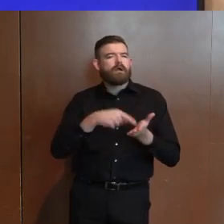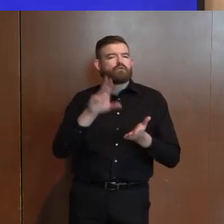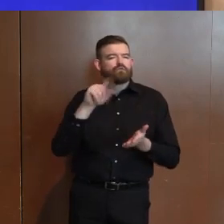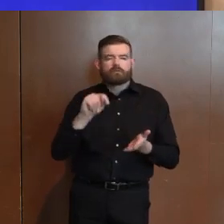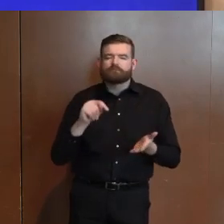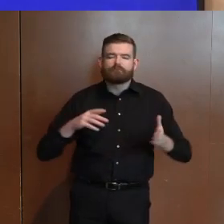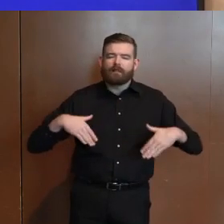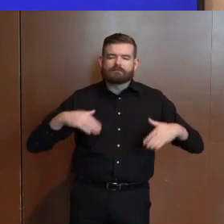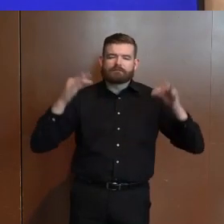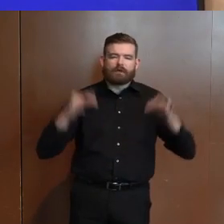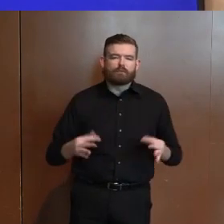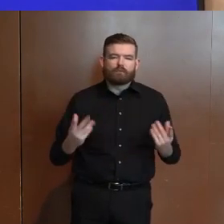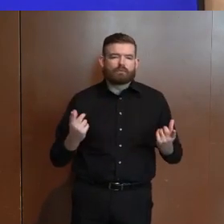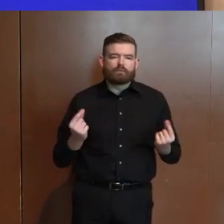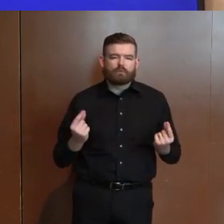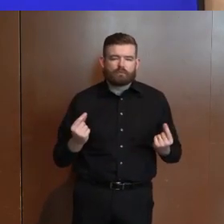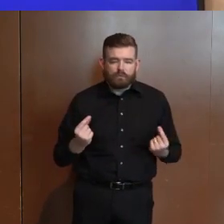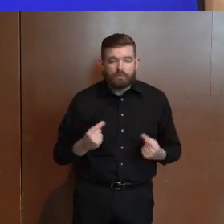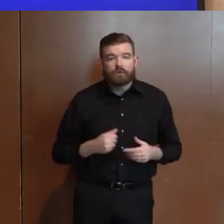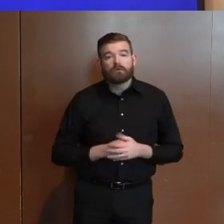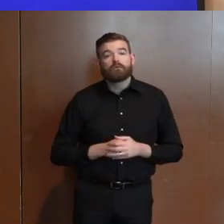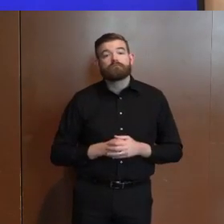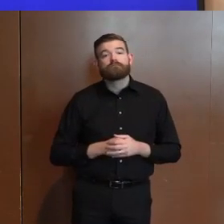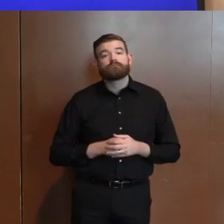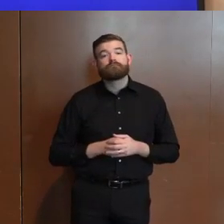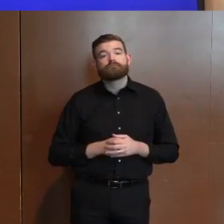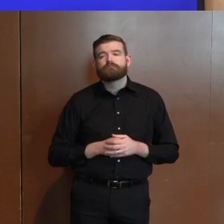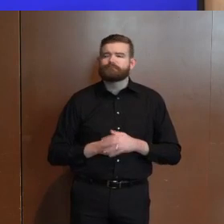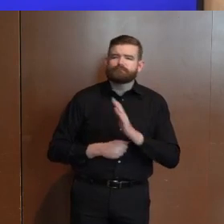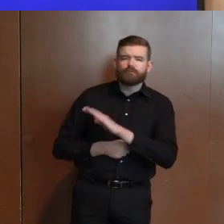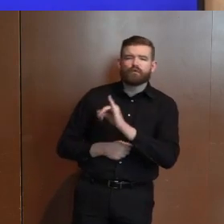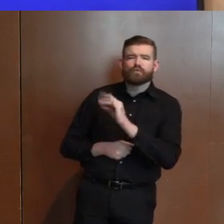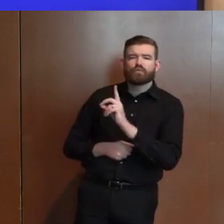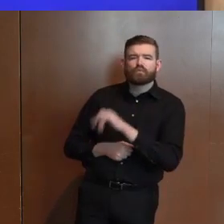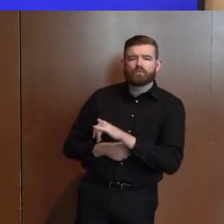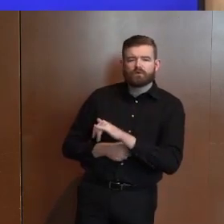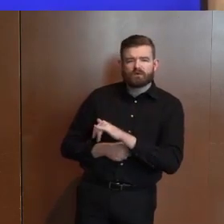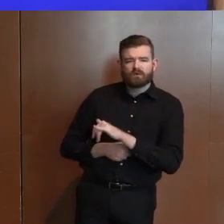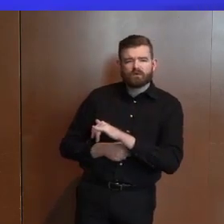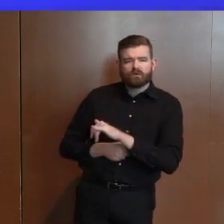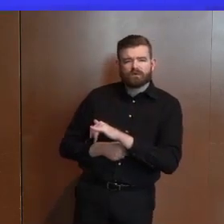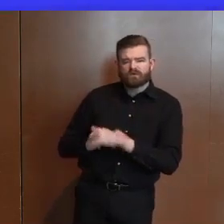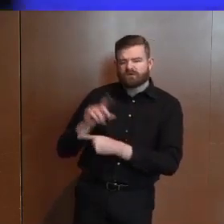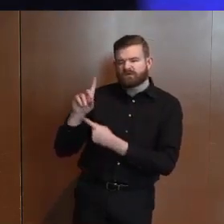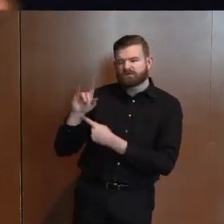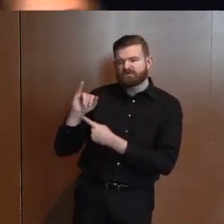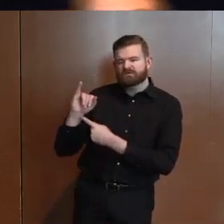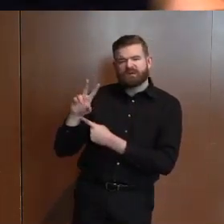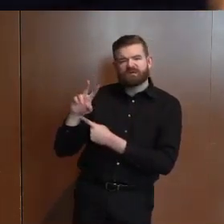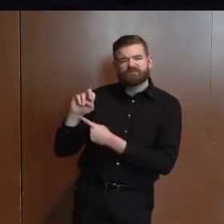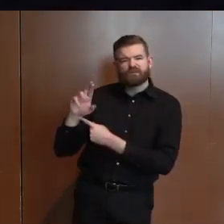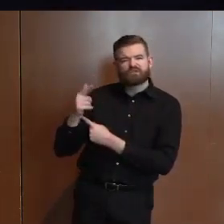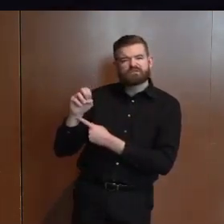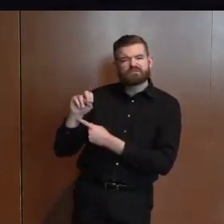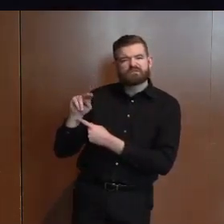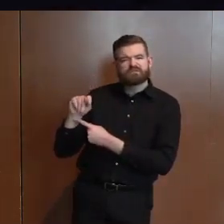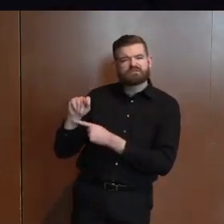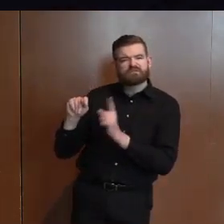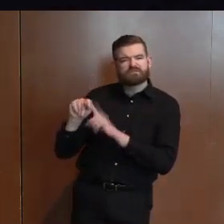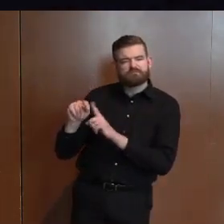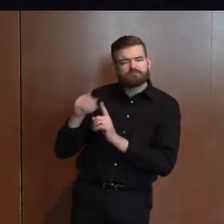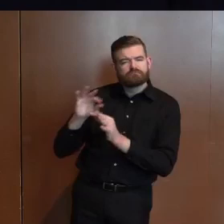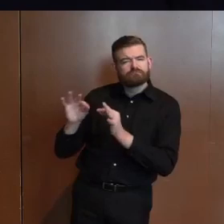divert, what that actually means as you jump in on this. Yeah. Does that sound all right? Yeah. Thank you, Matt. Absolutely. I plan to do that. We first have to